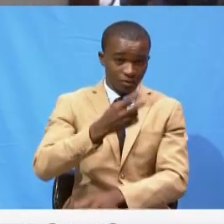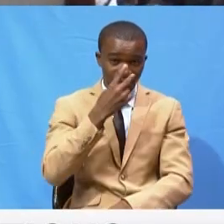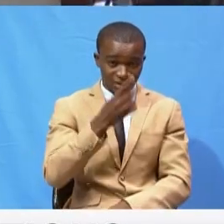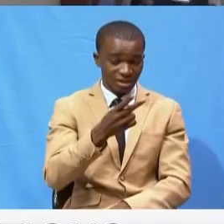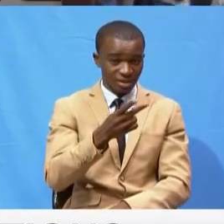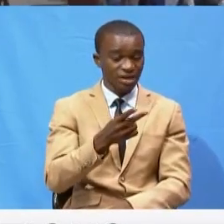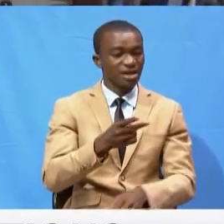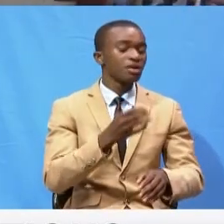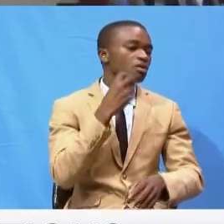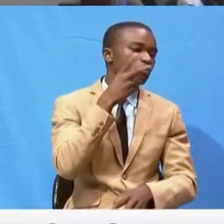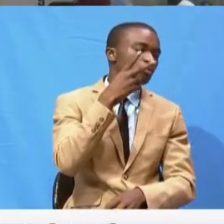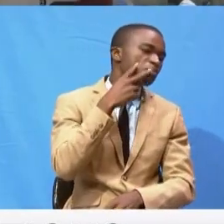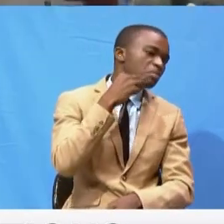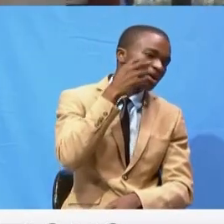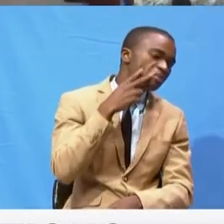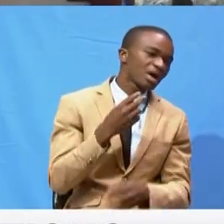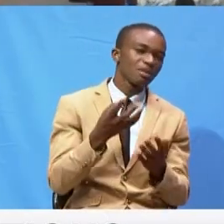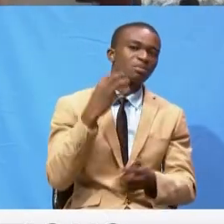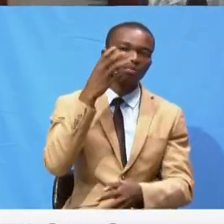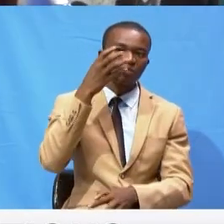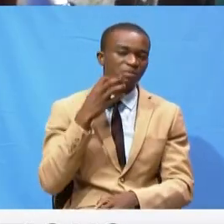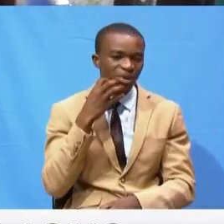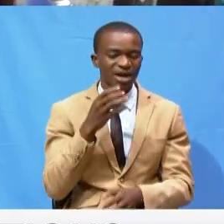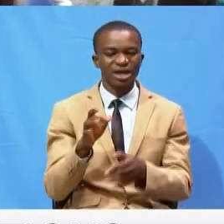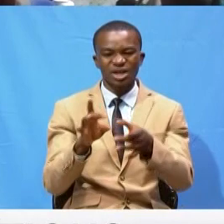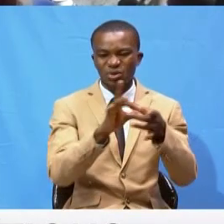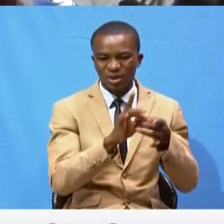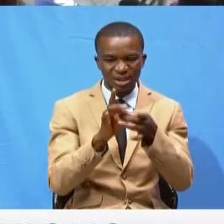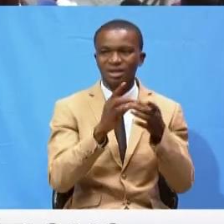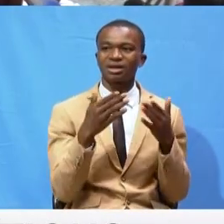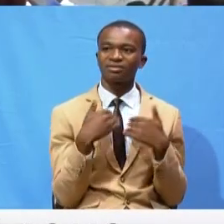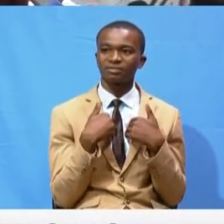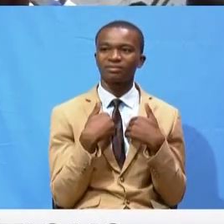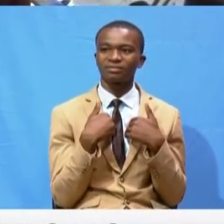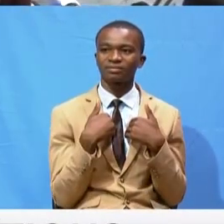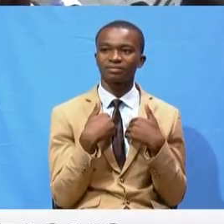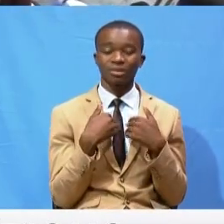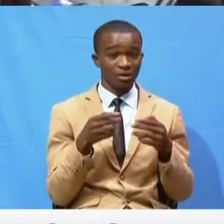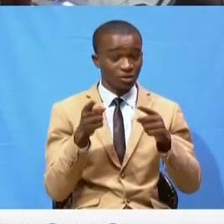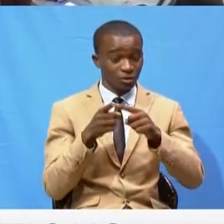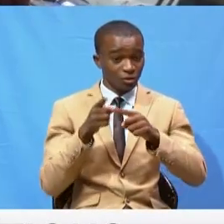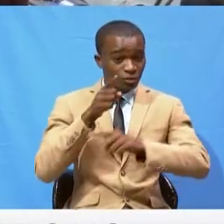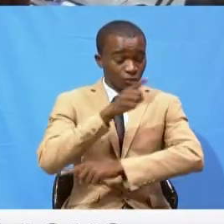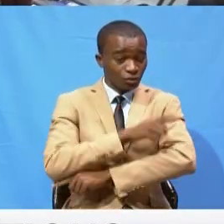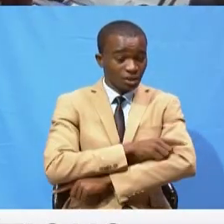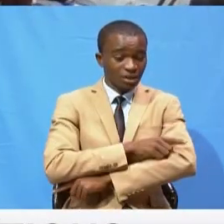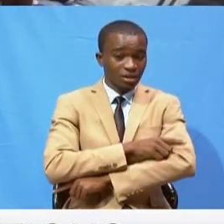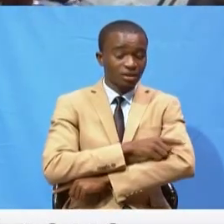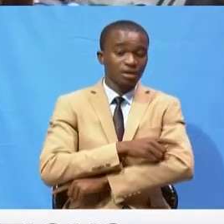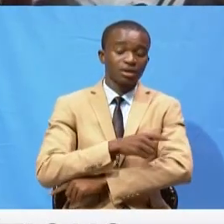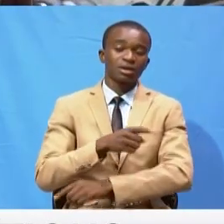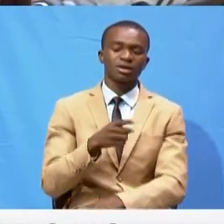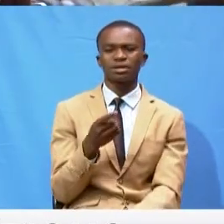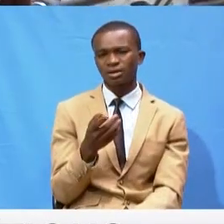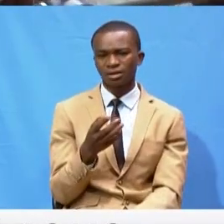Mulambo. Because again, there's very little water. What is happening today and the way the Komboka ceremony has been affected